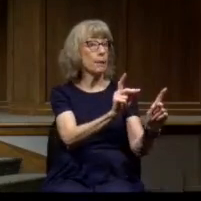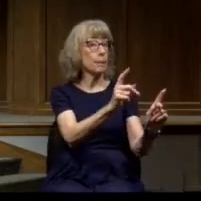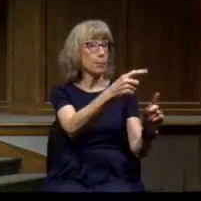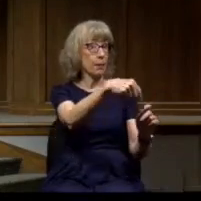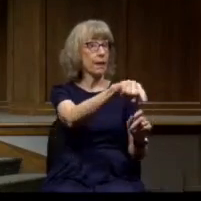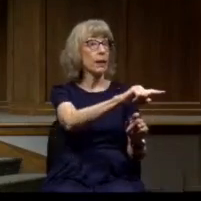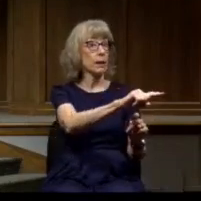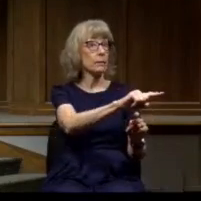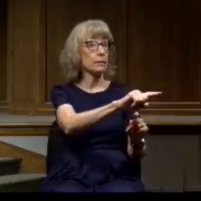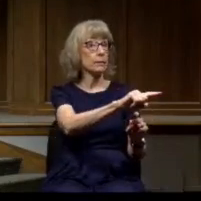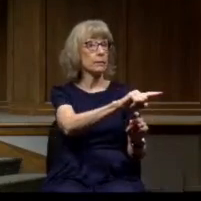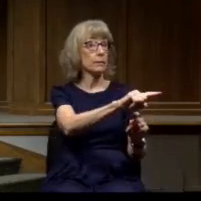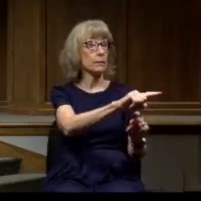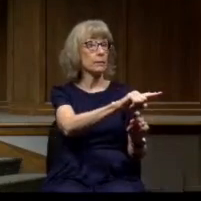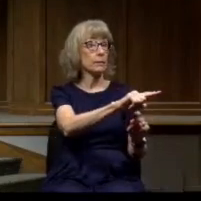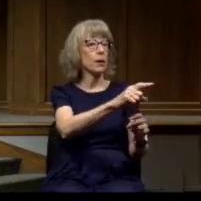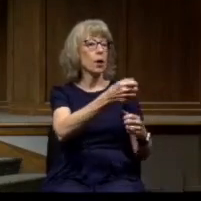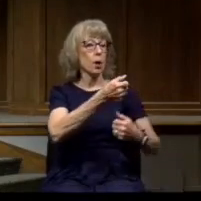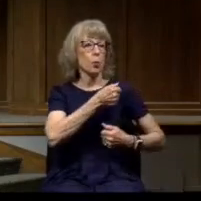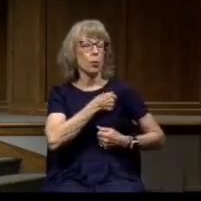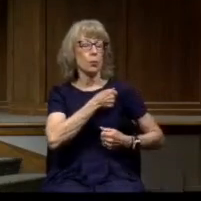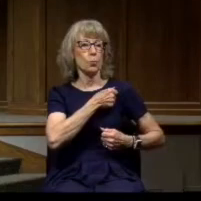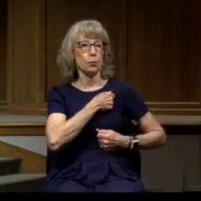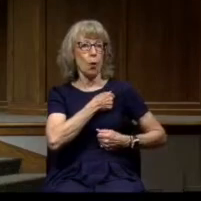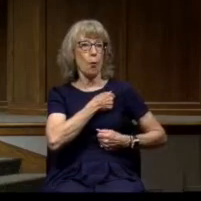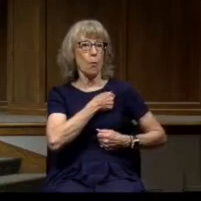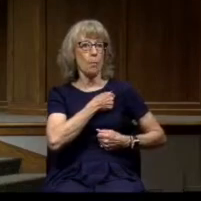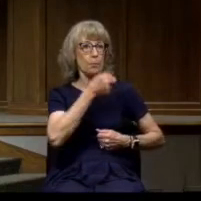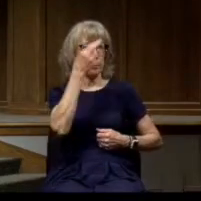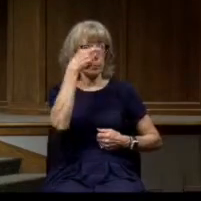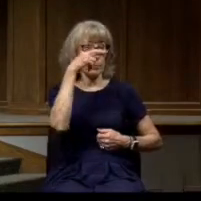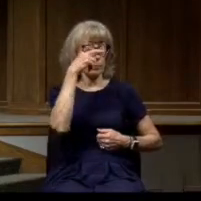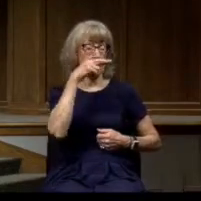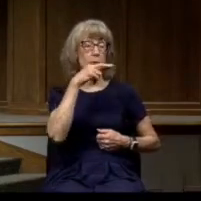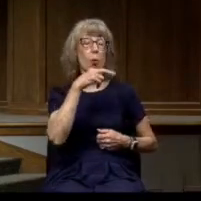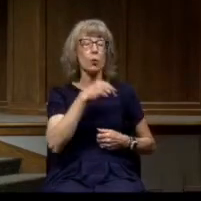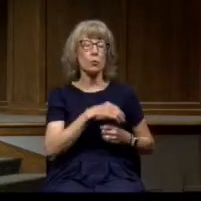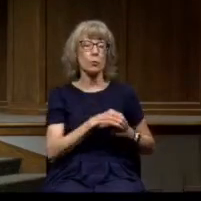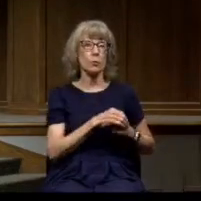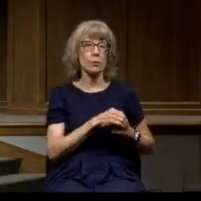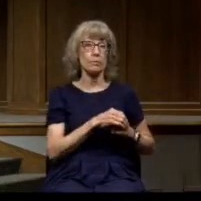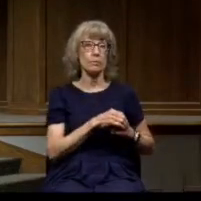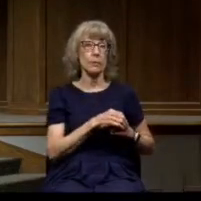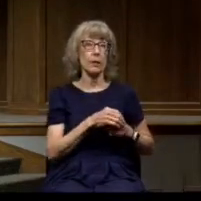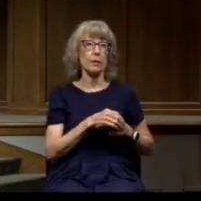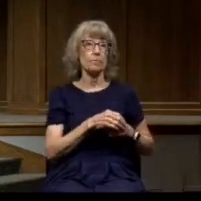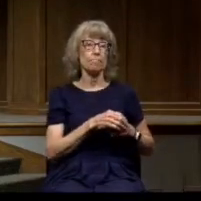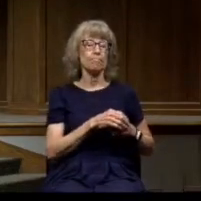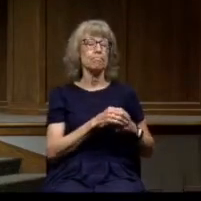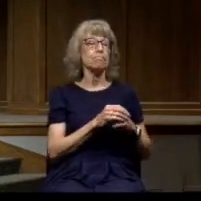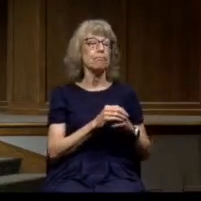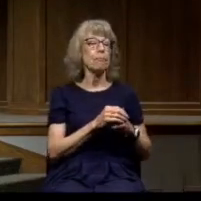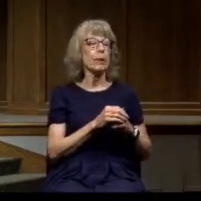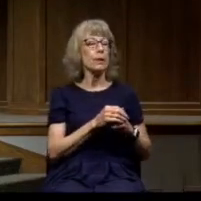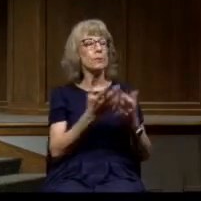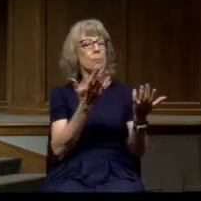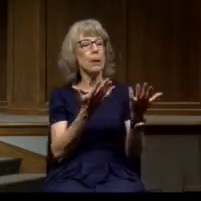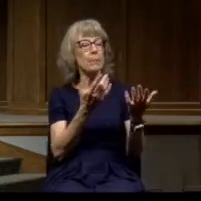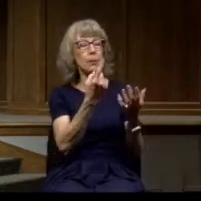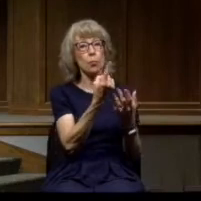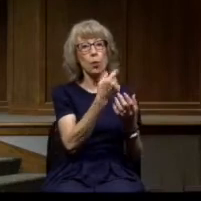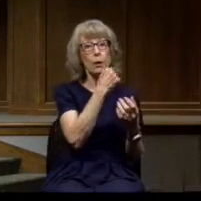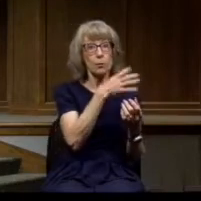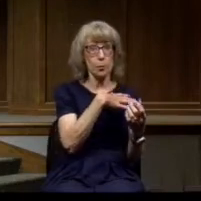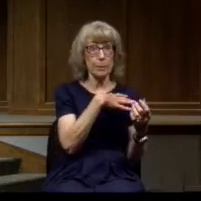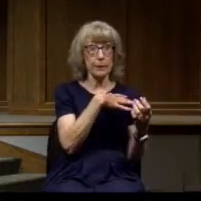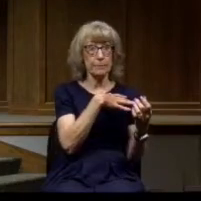widow, and she comes to faith in Jesus, starts worshiping at this church, and Euodia comes in a few years later with her husband, and Syntyche then finds